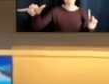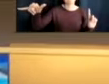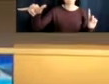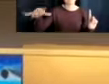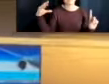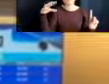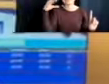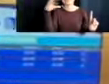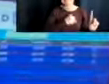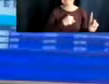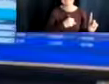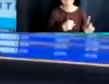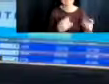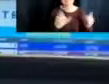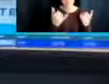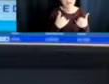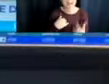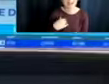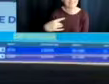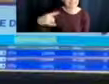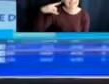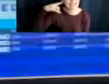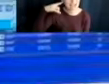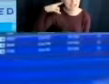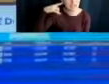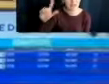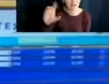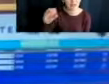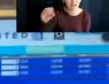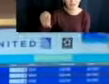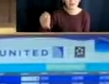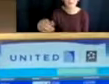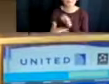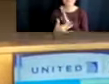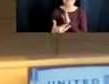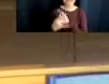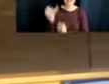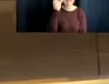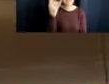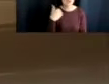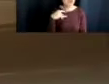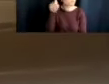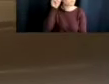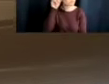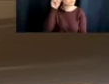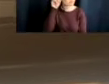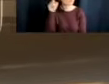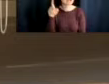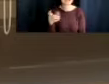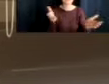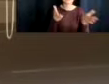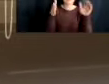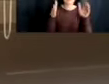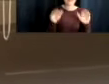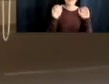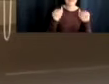technology. So people who have hearing aids, agents can talk into a microphone and the sound goes directly into their